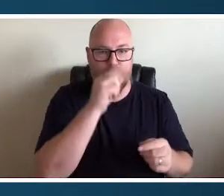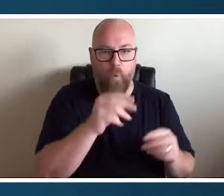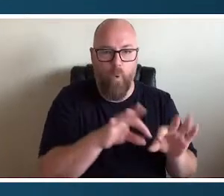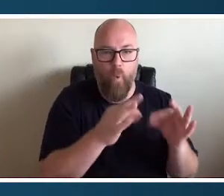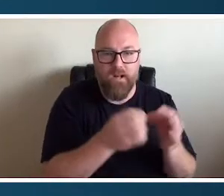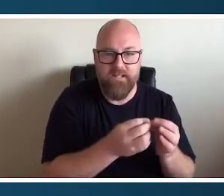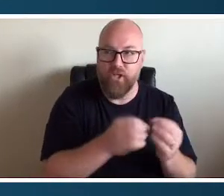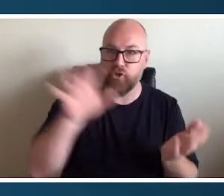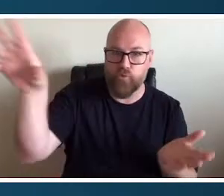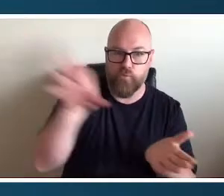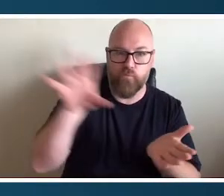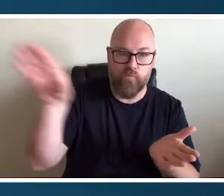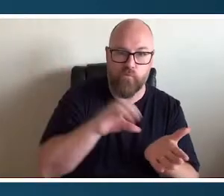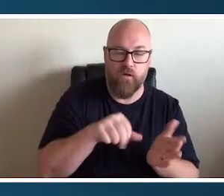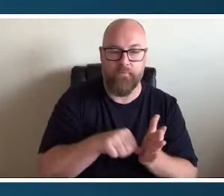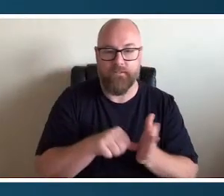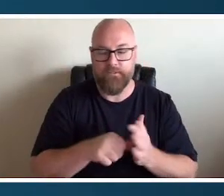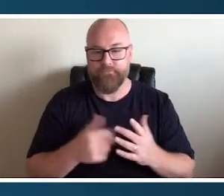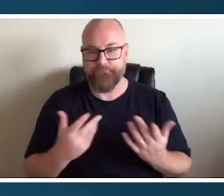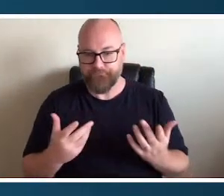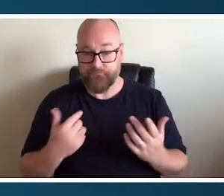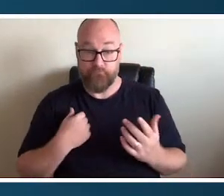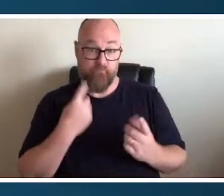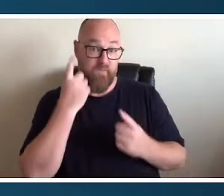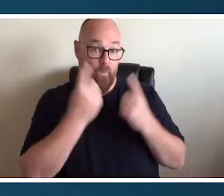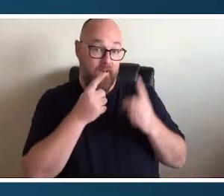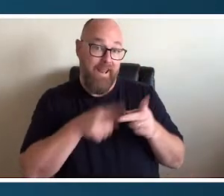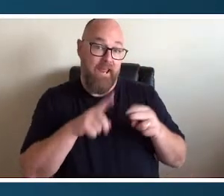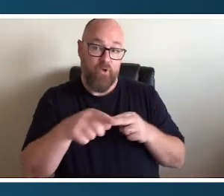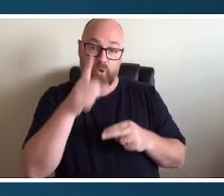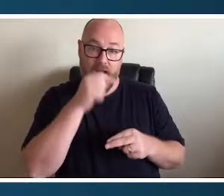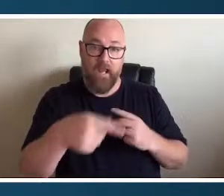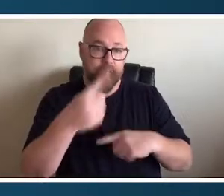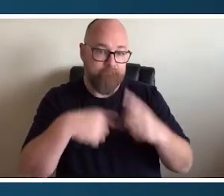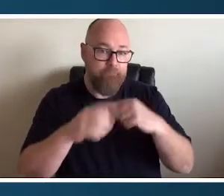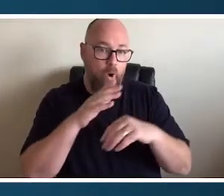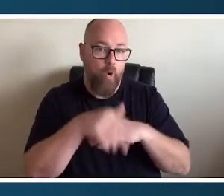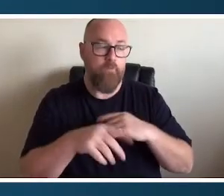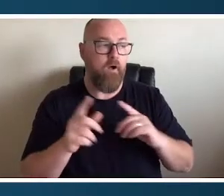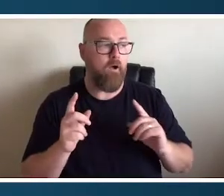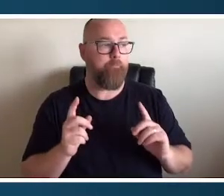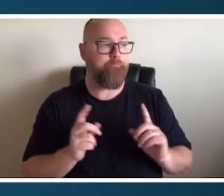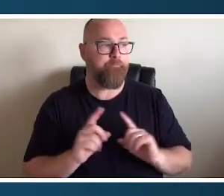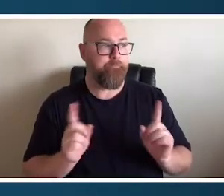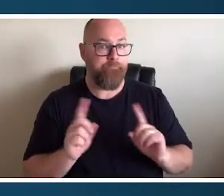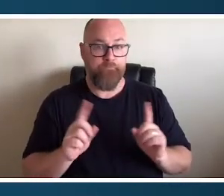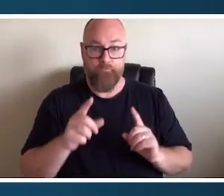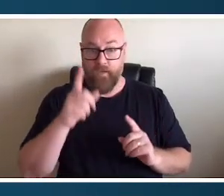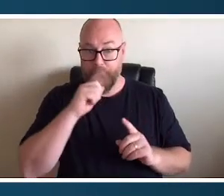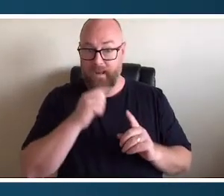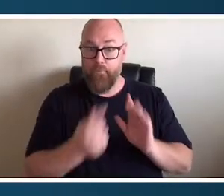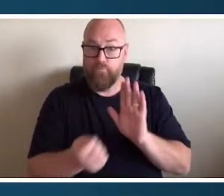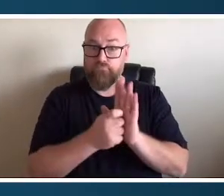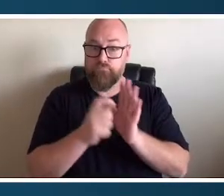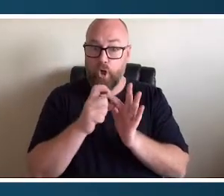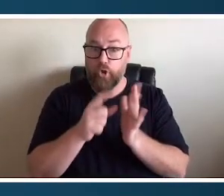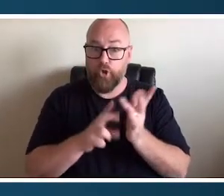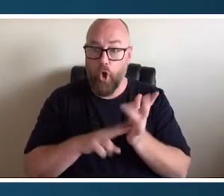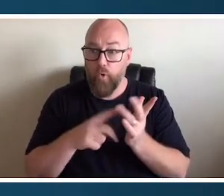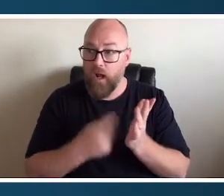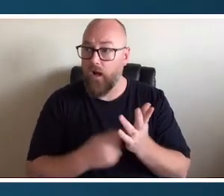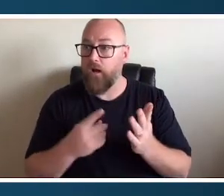whether you might reflect on perhaps the reality is that donors, UN agencies and international